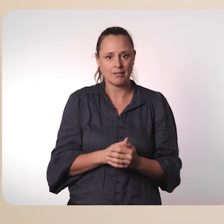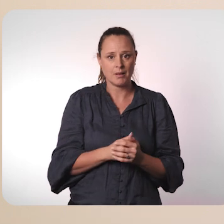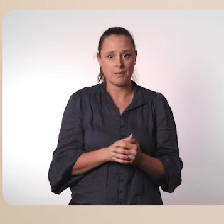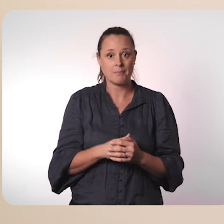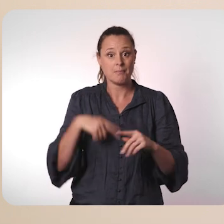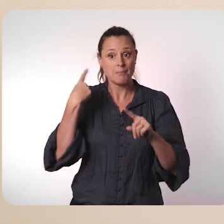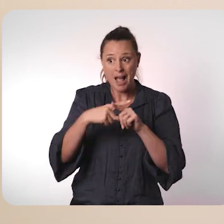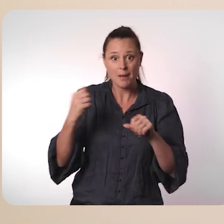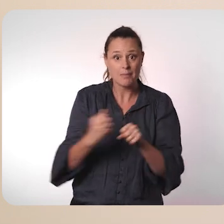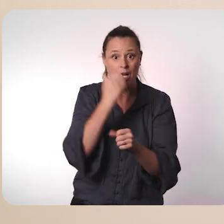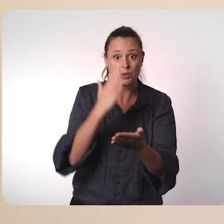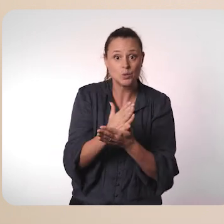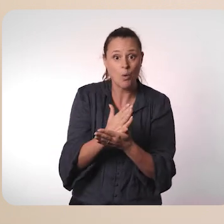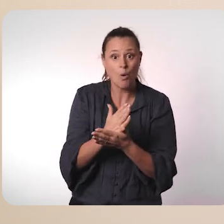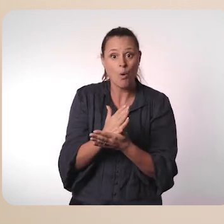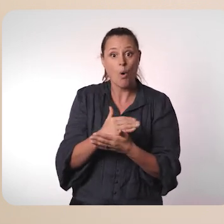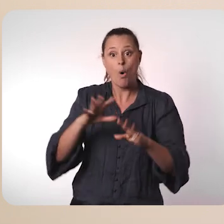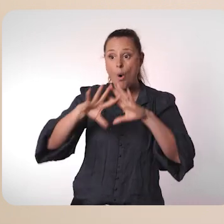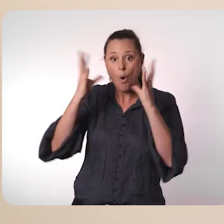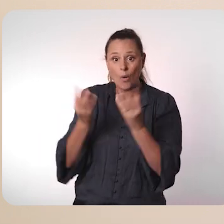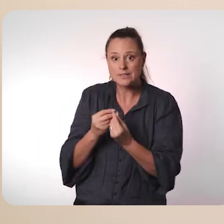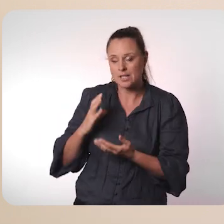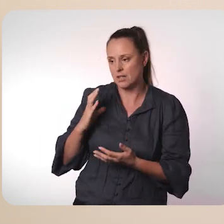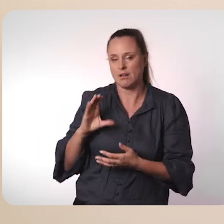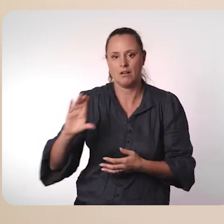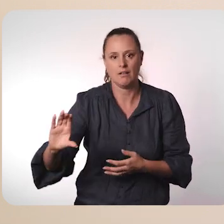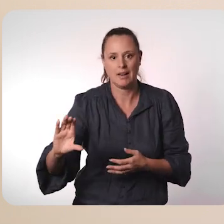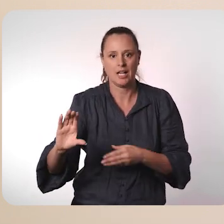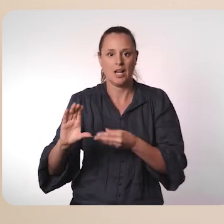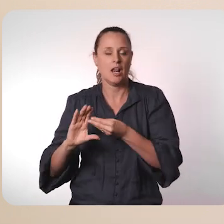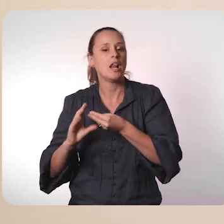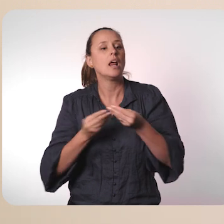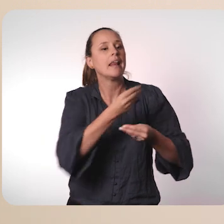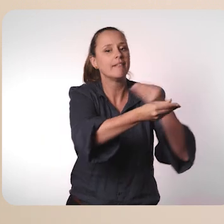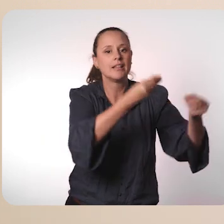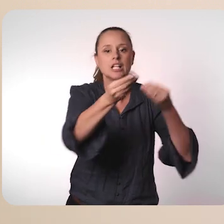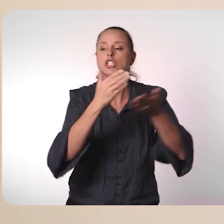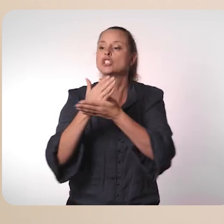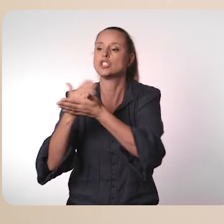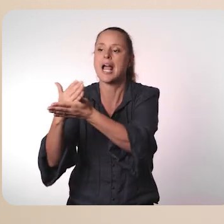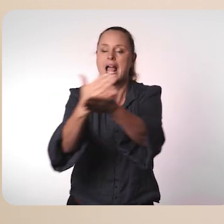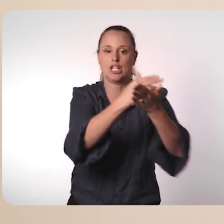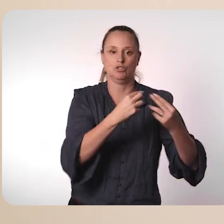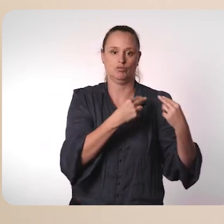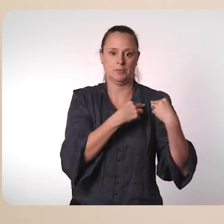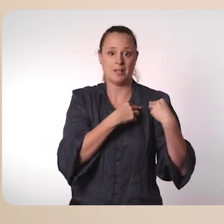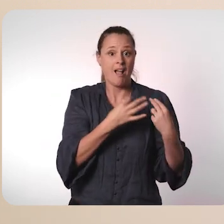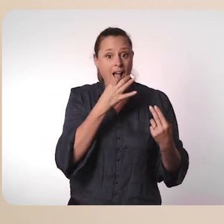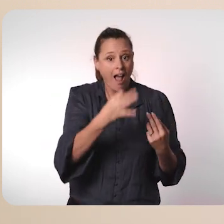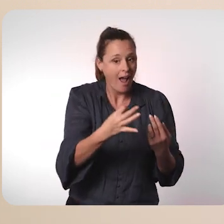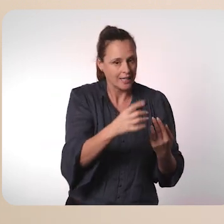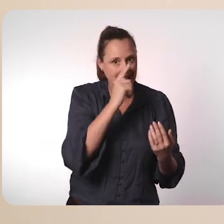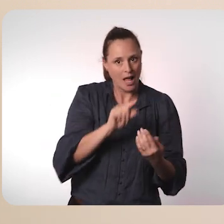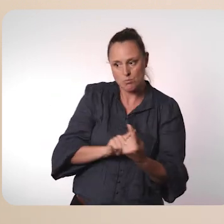themselves. Organisations can take part of that responsibility themselves and ask, how do we need to show up? How do we need to improve